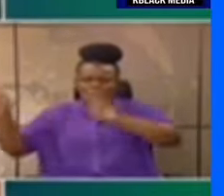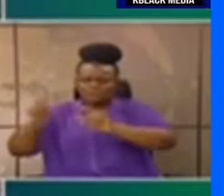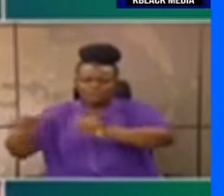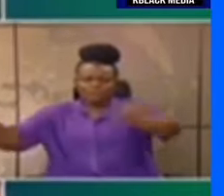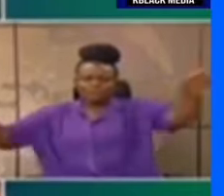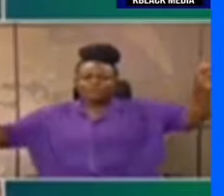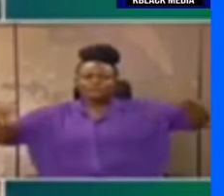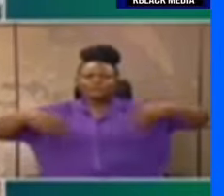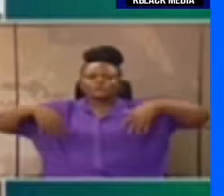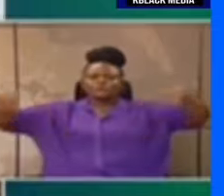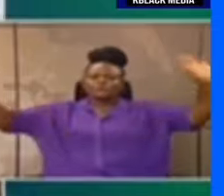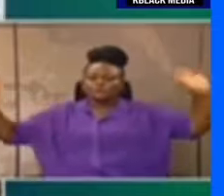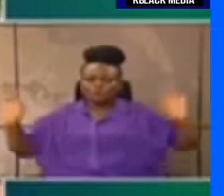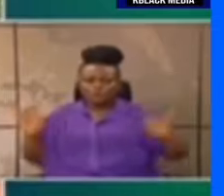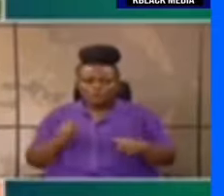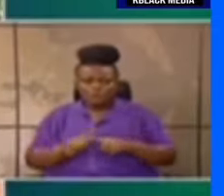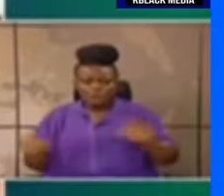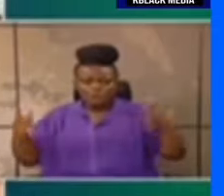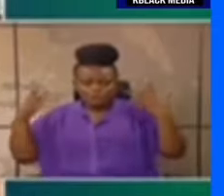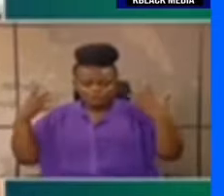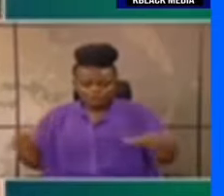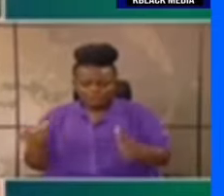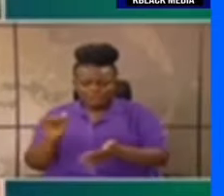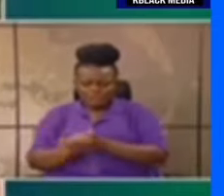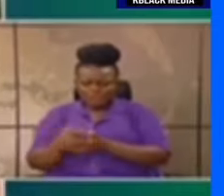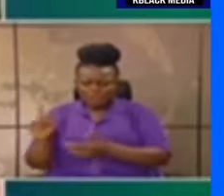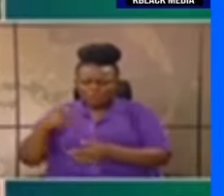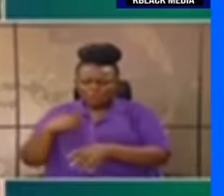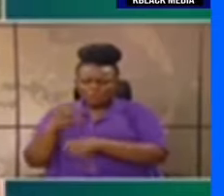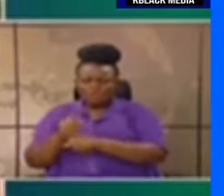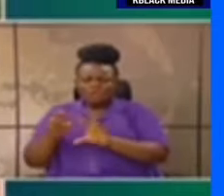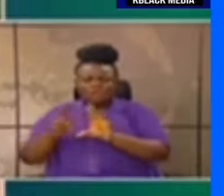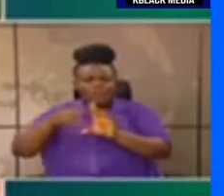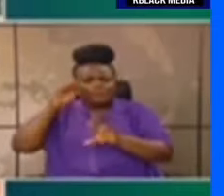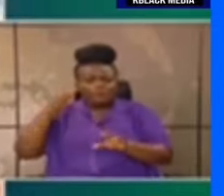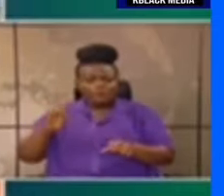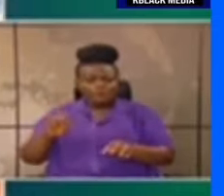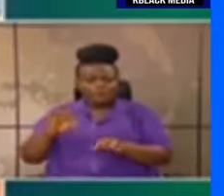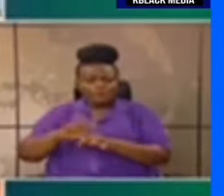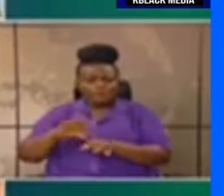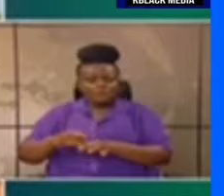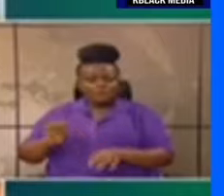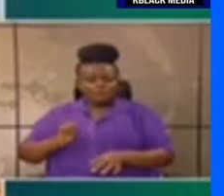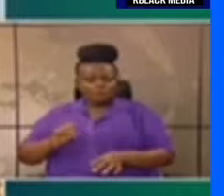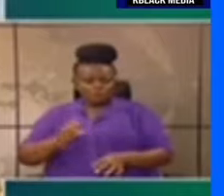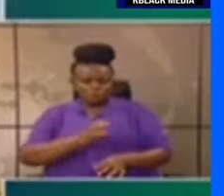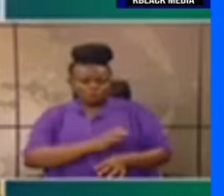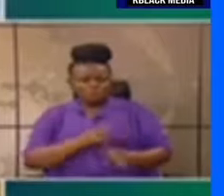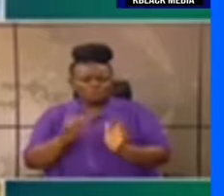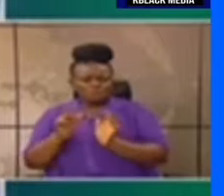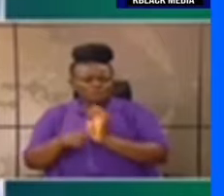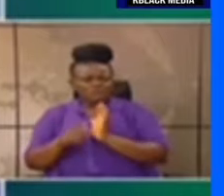Now, I'm going to be a chairman of the election committee. Alaji, Masawut, Osna, Ebutan, and